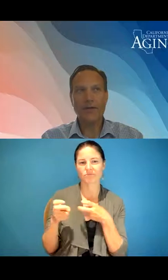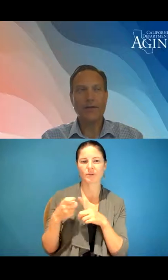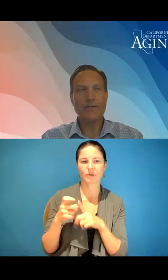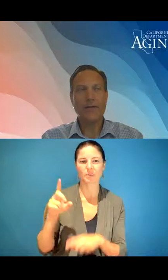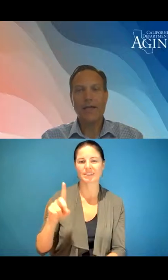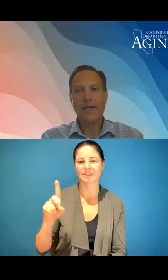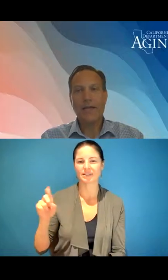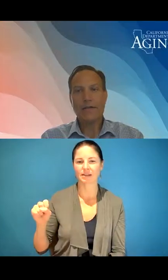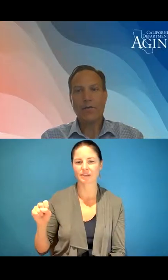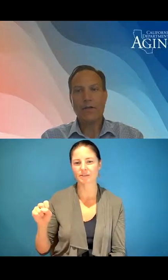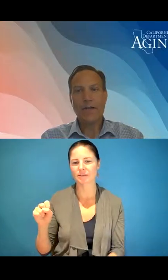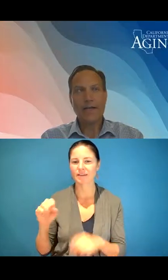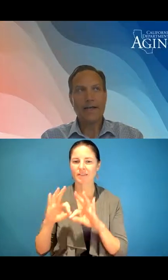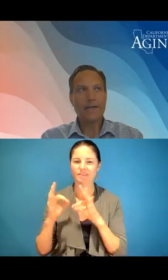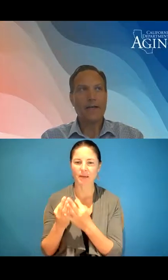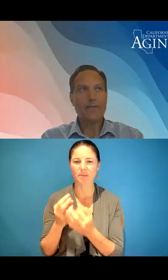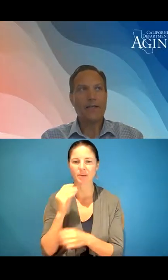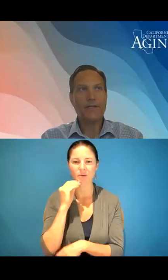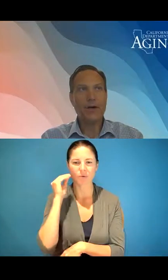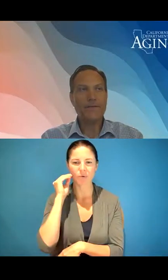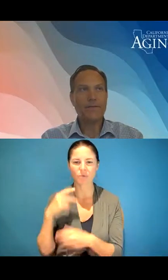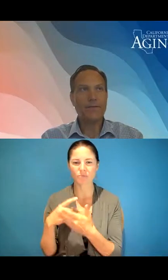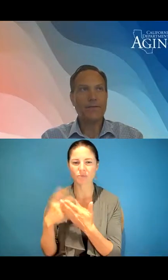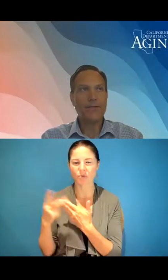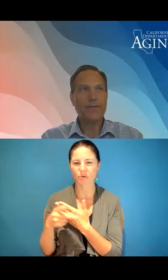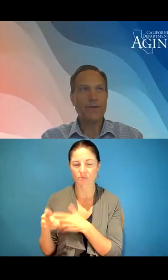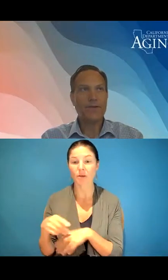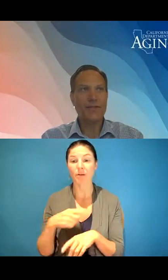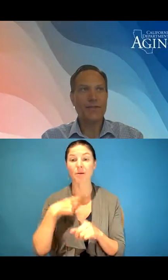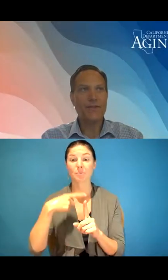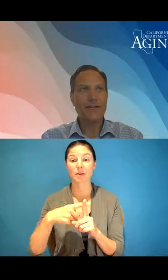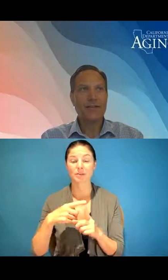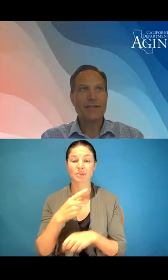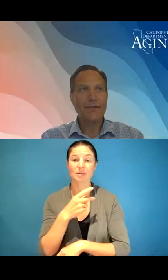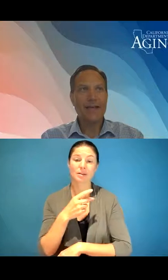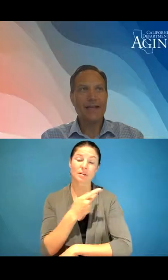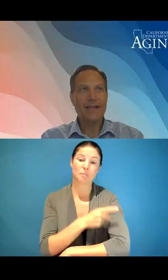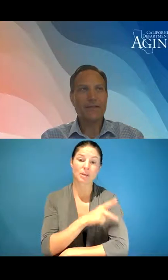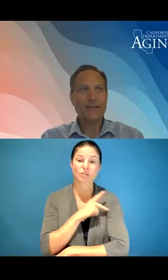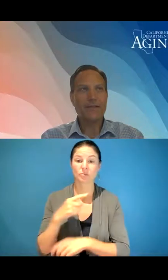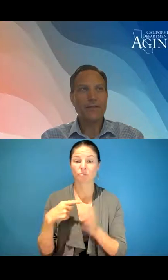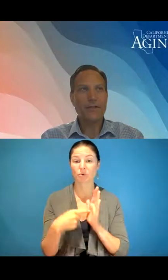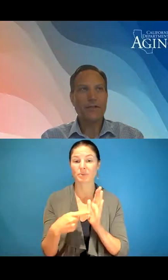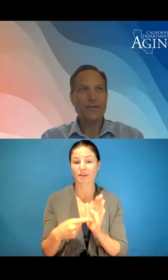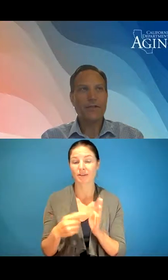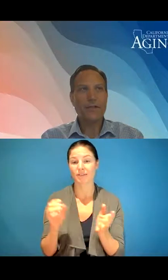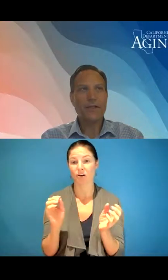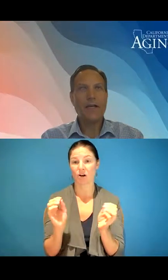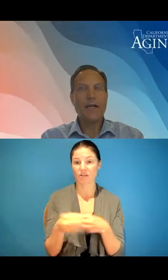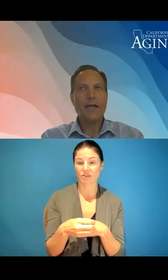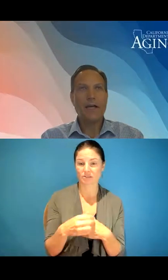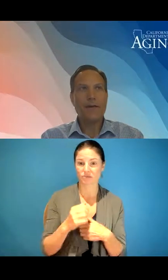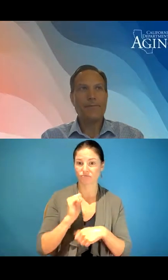agency program, as well as the new office of the patient representative. So again, it's really good to